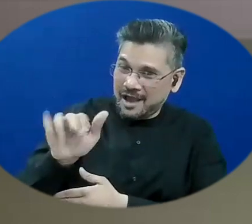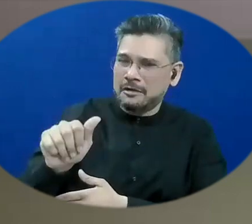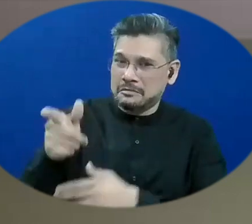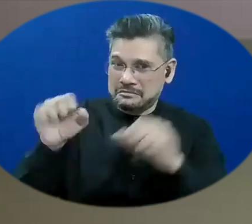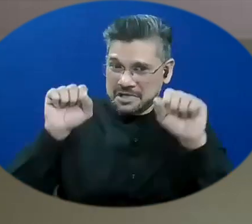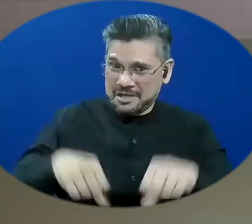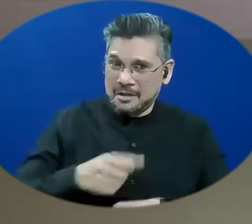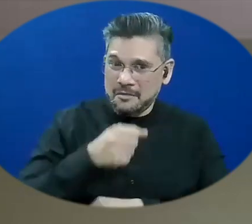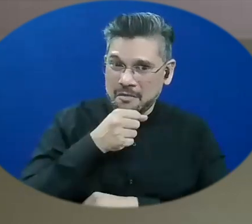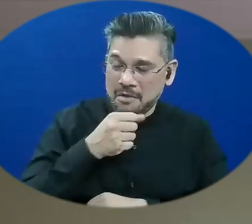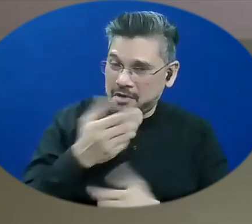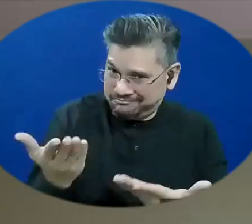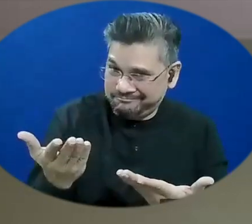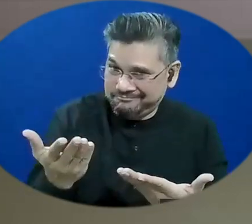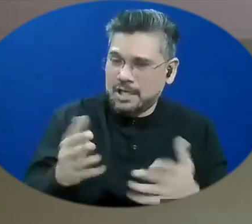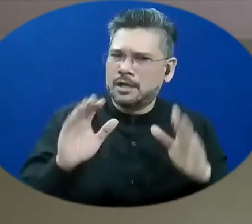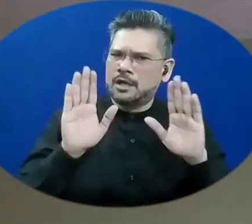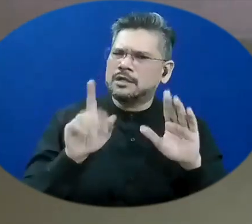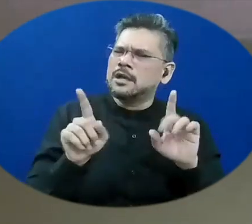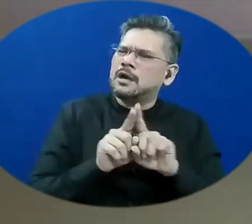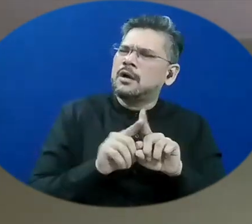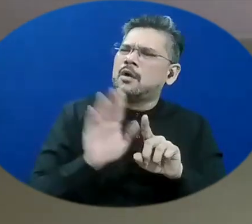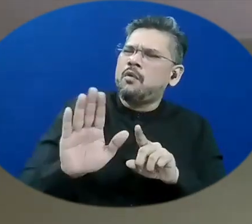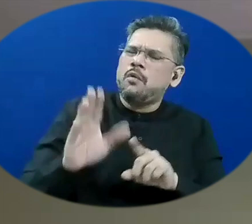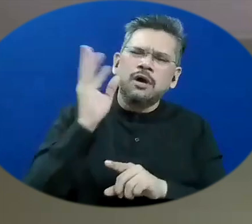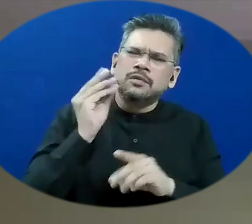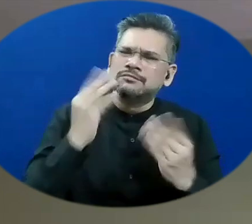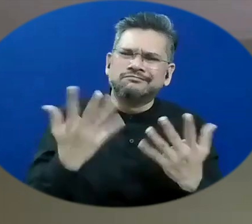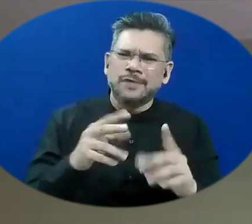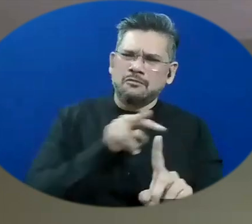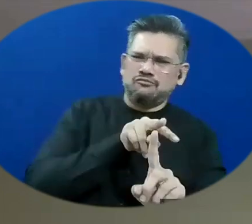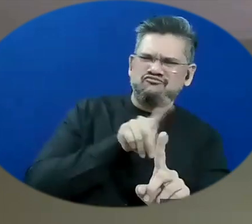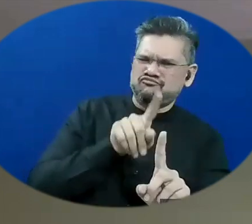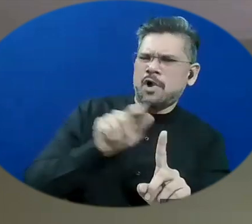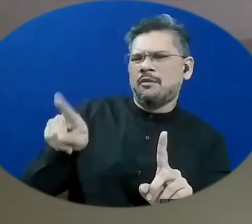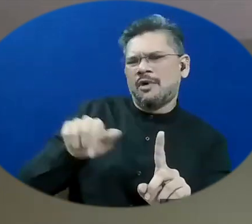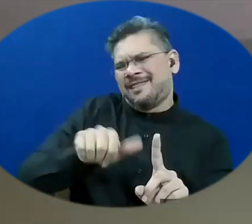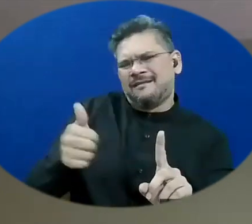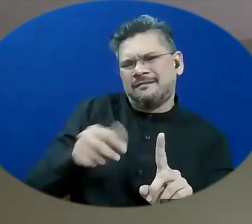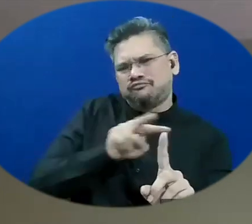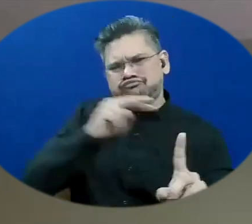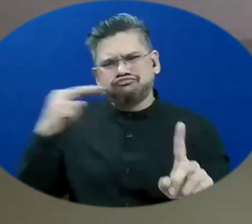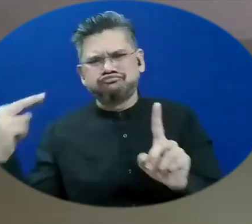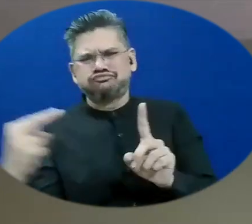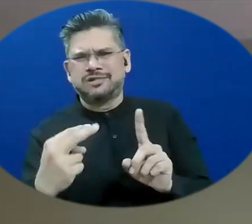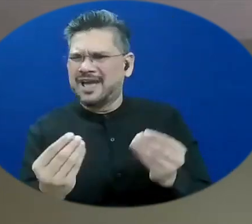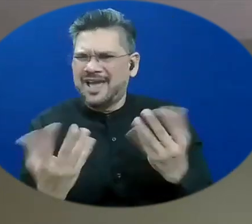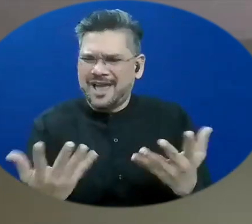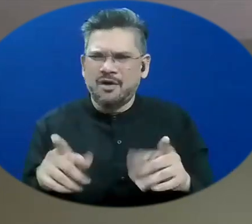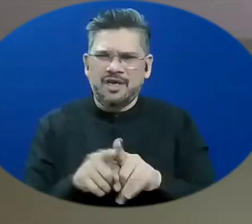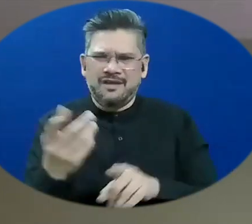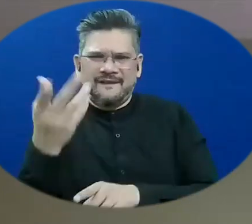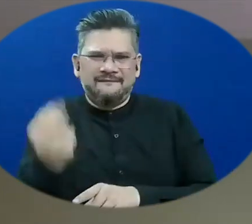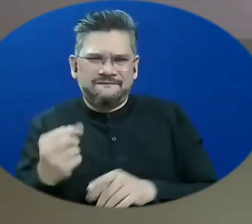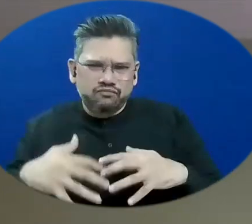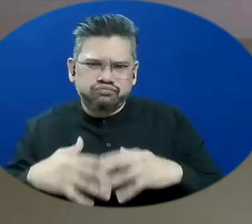same experience, but from a very different viewpoint, a very different vantage point, and how driving an organization